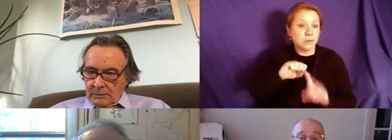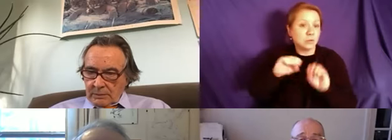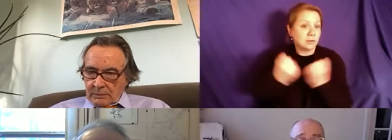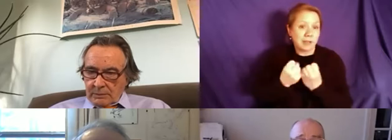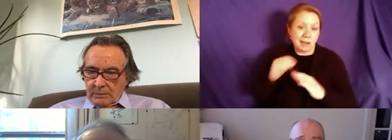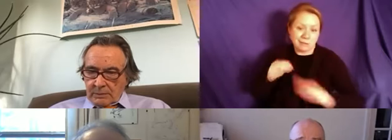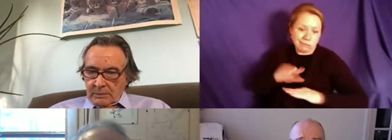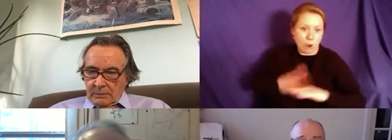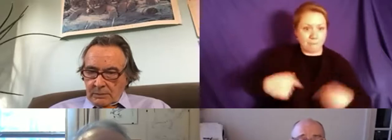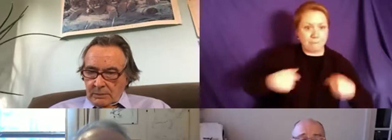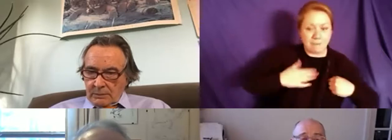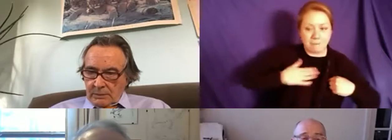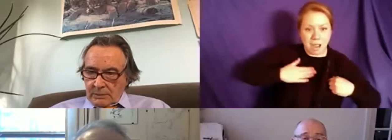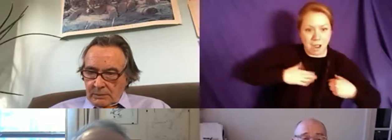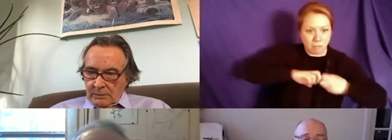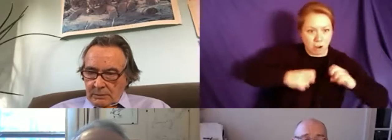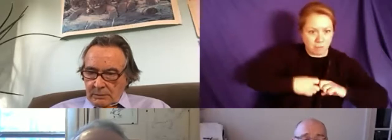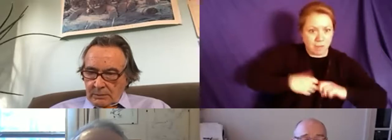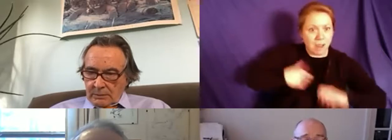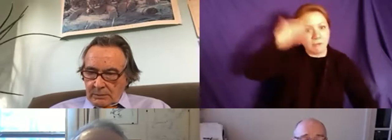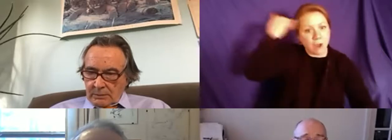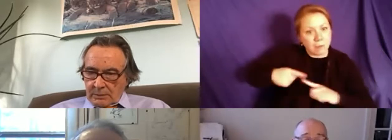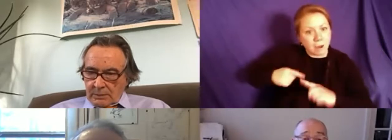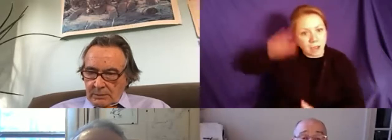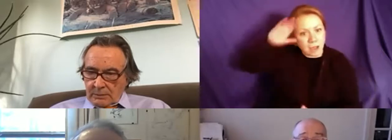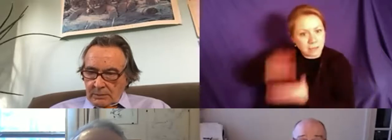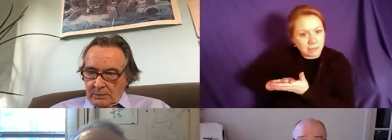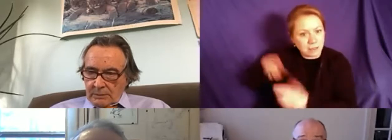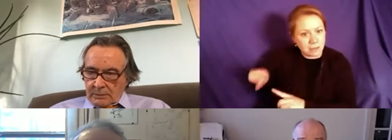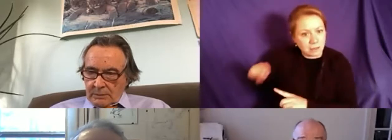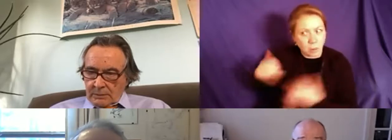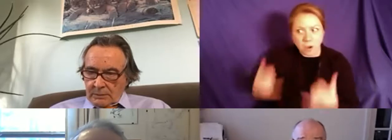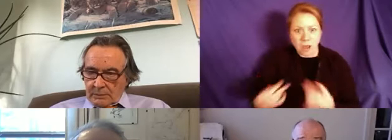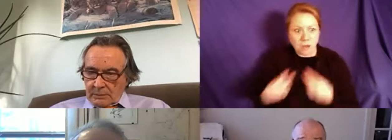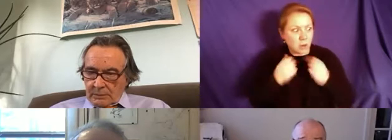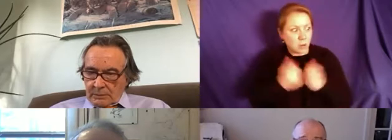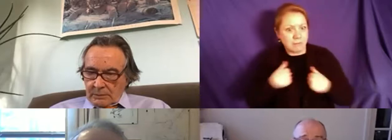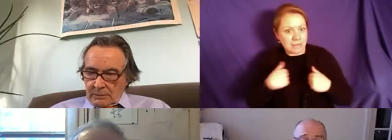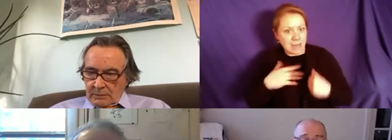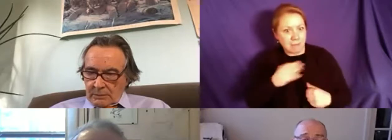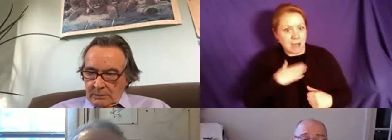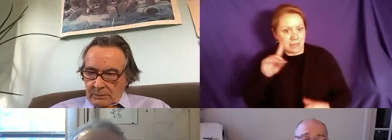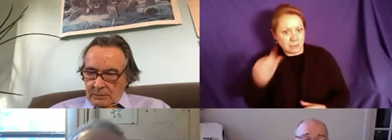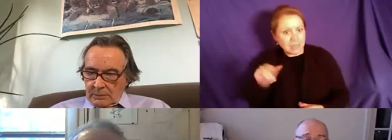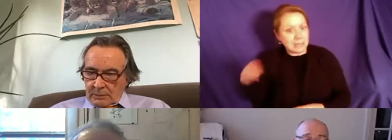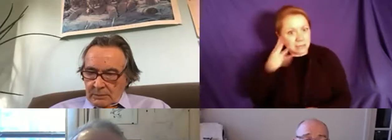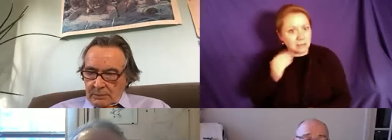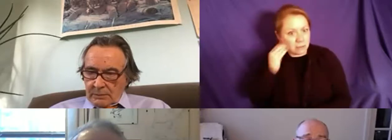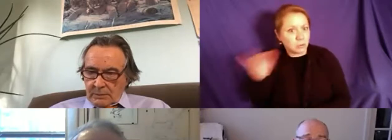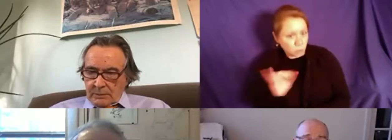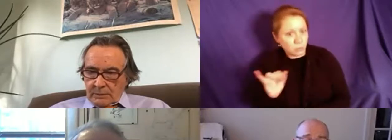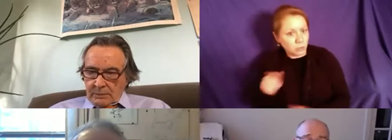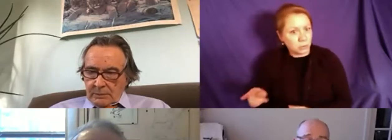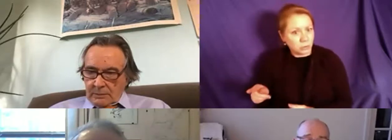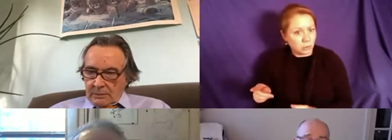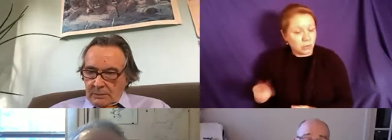me, that it was my issue, but they forgot that I had a husband who was now living with my disability as well. And when